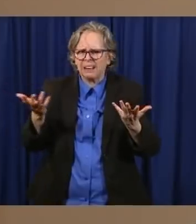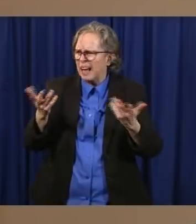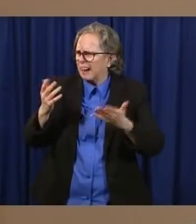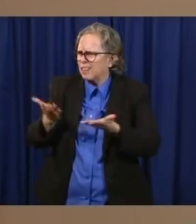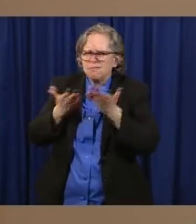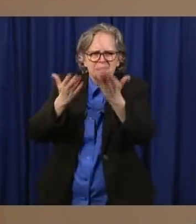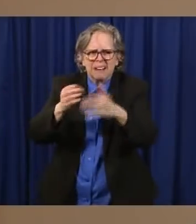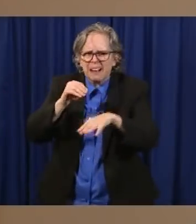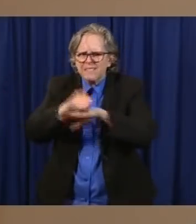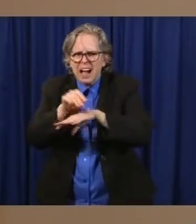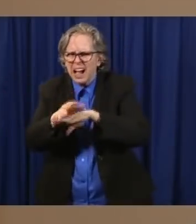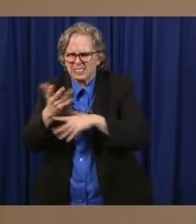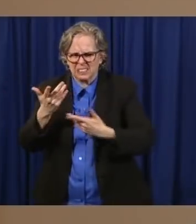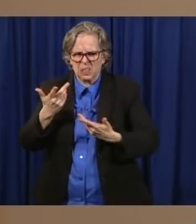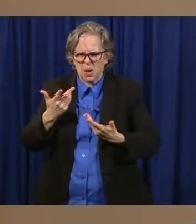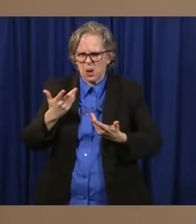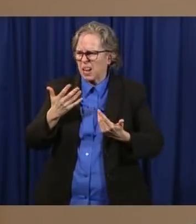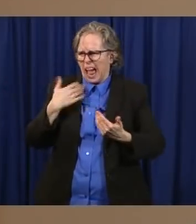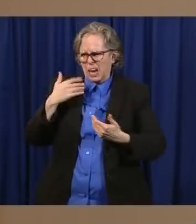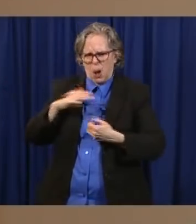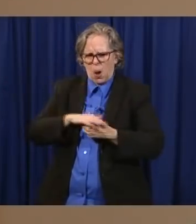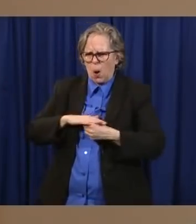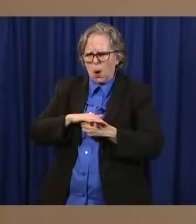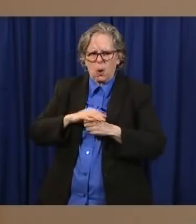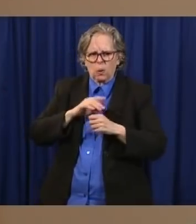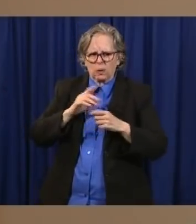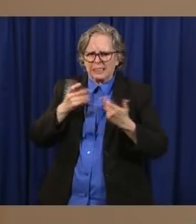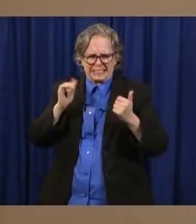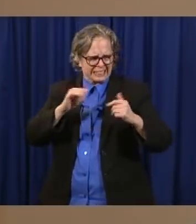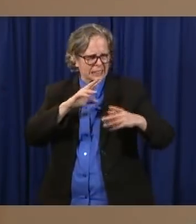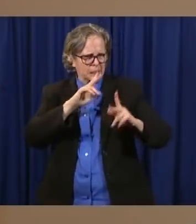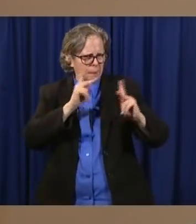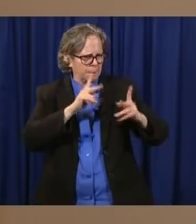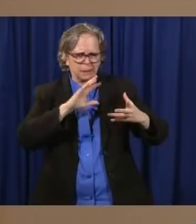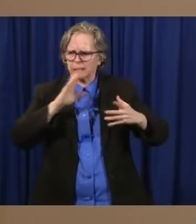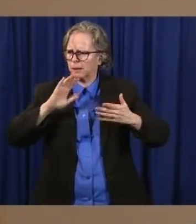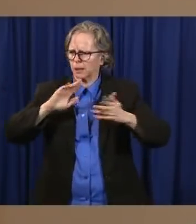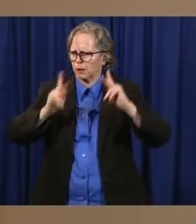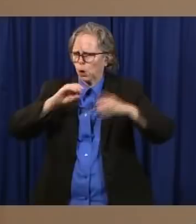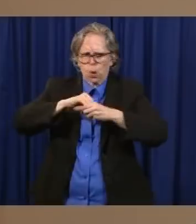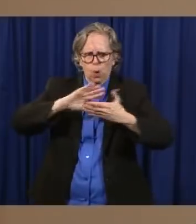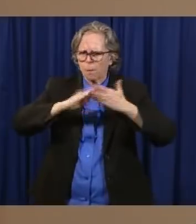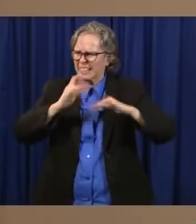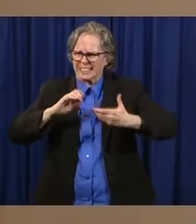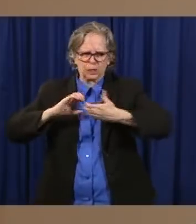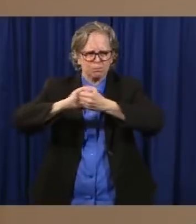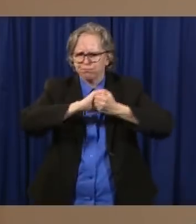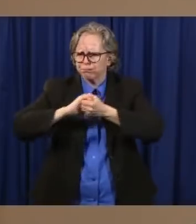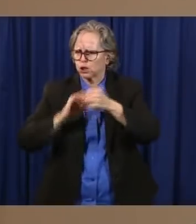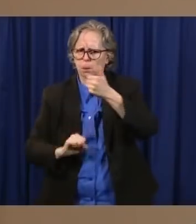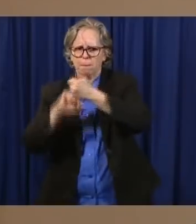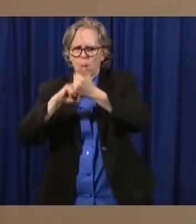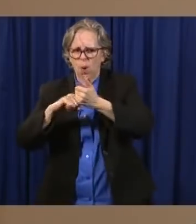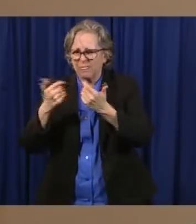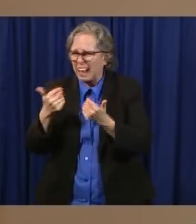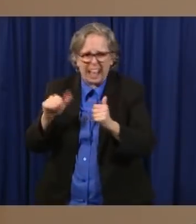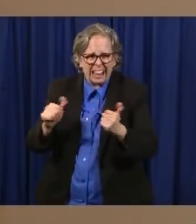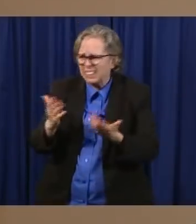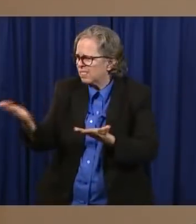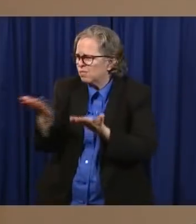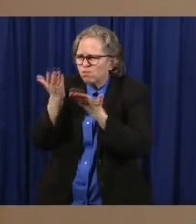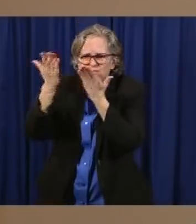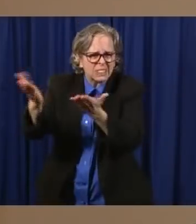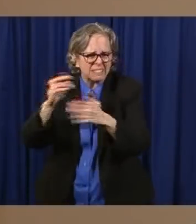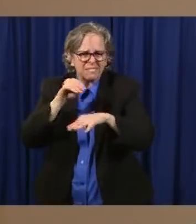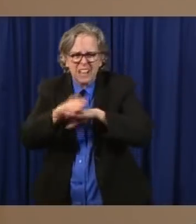local response. It takes whole communities to come together. Do you have any advice and maybe words you'd like to leave